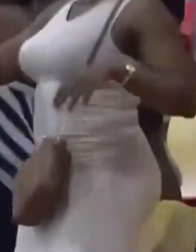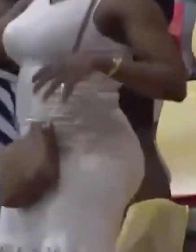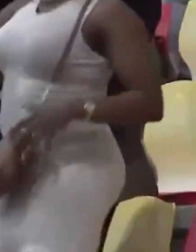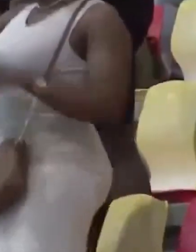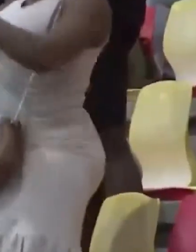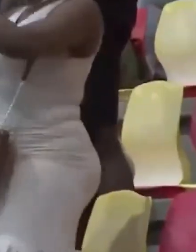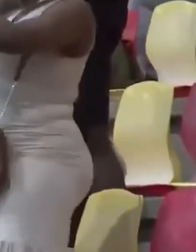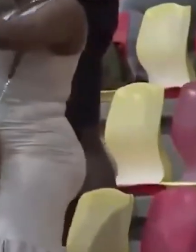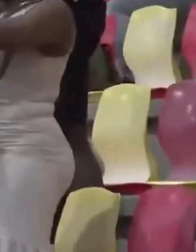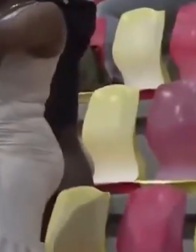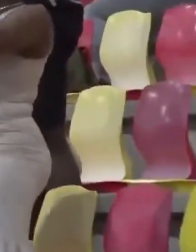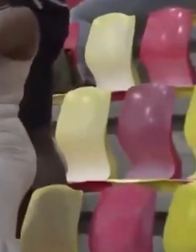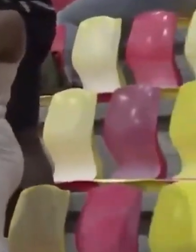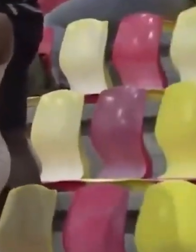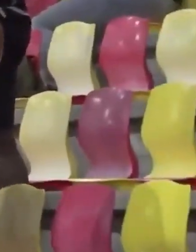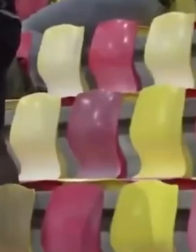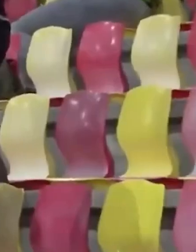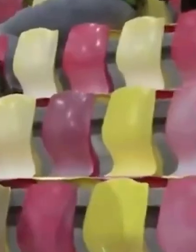with Barbados.